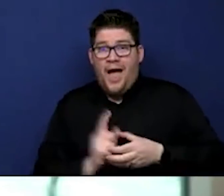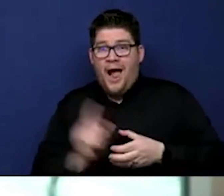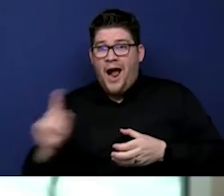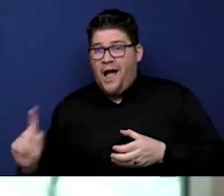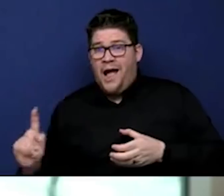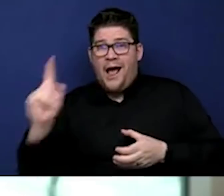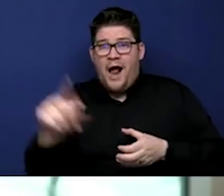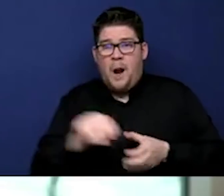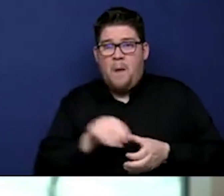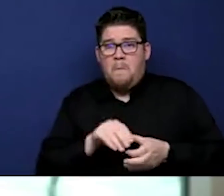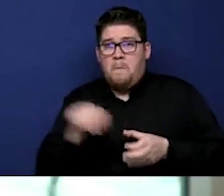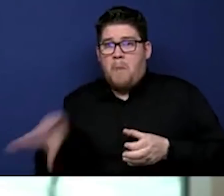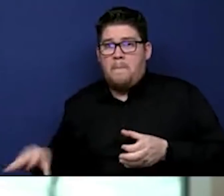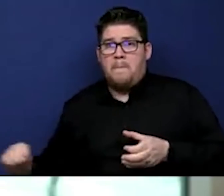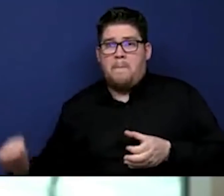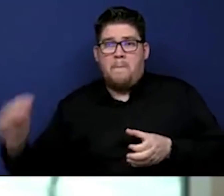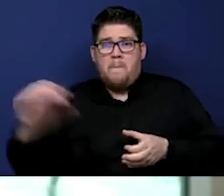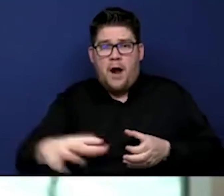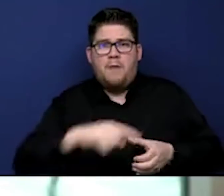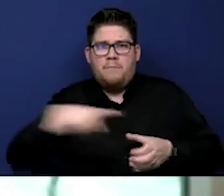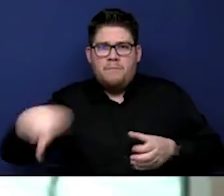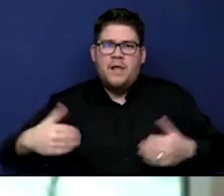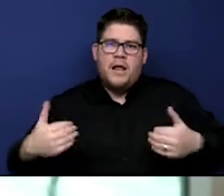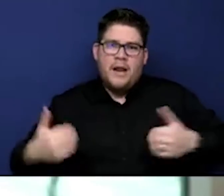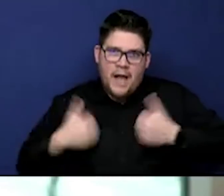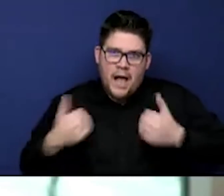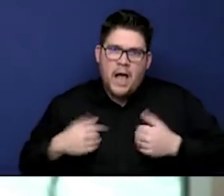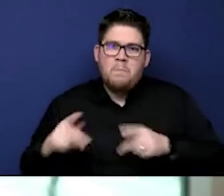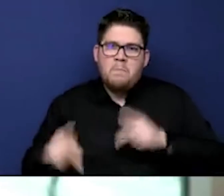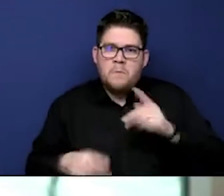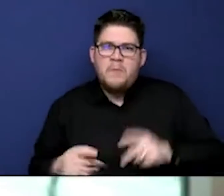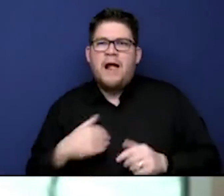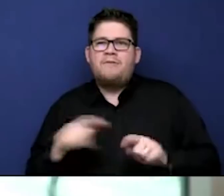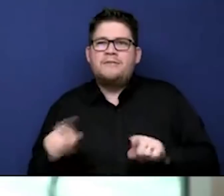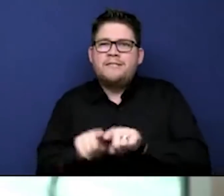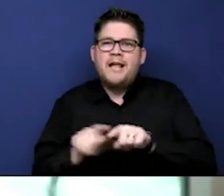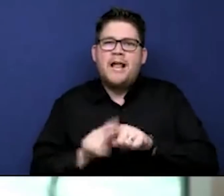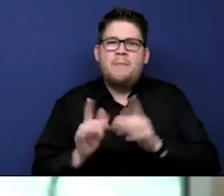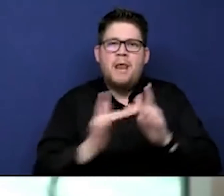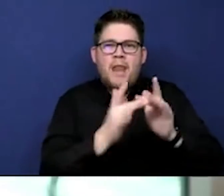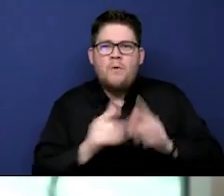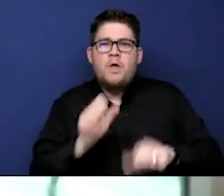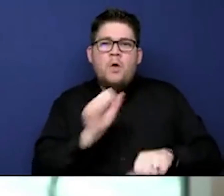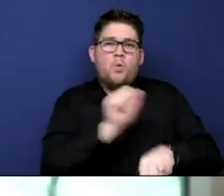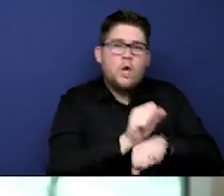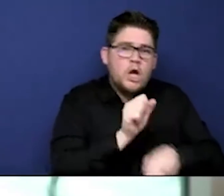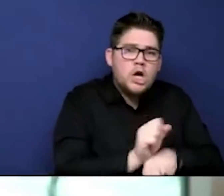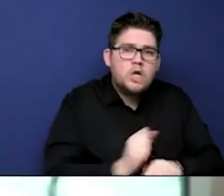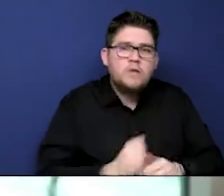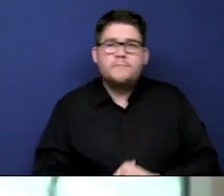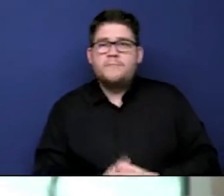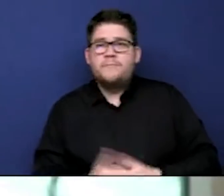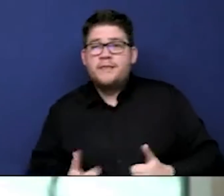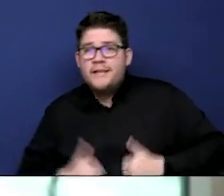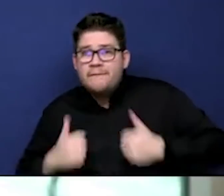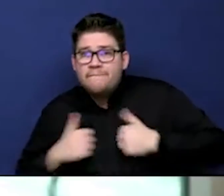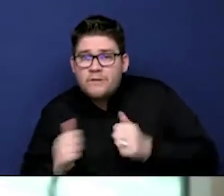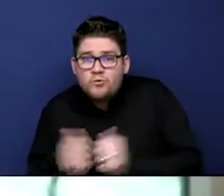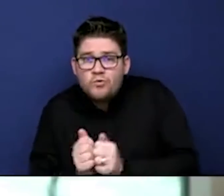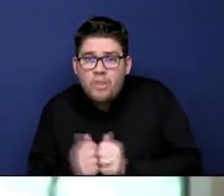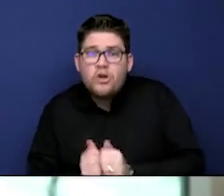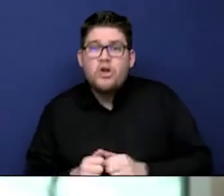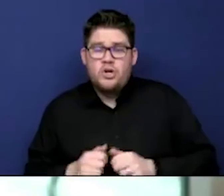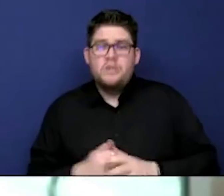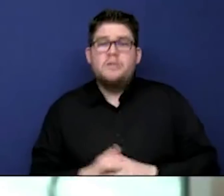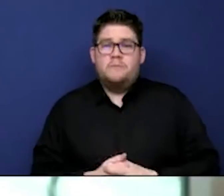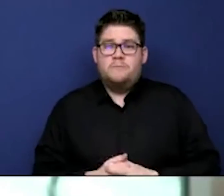and socialize in the same networks. For example, we know a classic, what we have seen many times is people may work